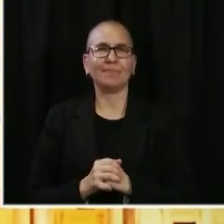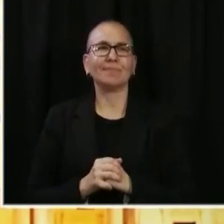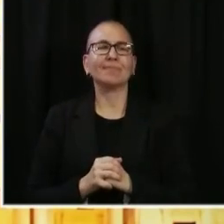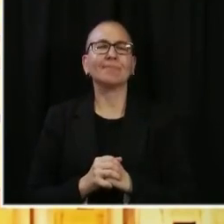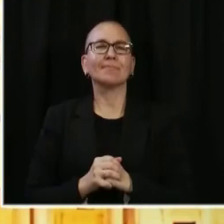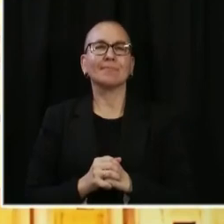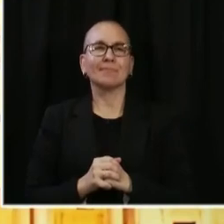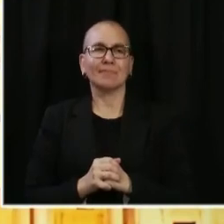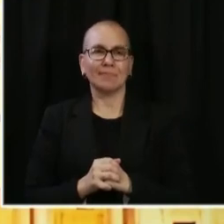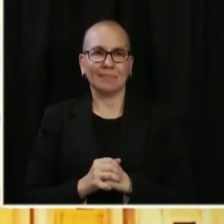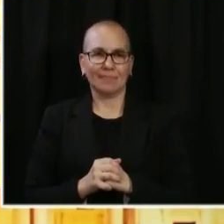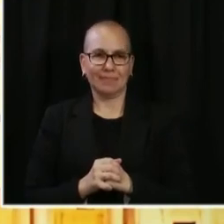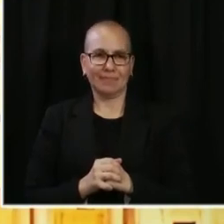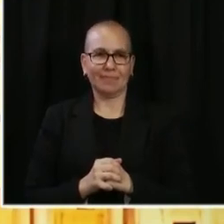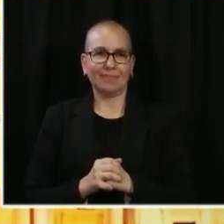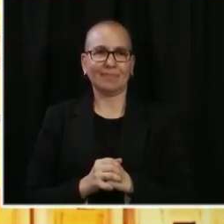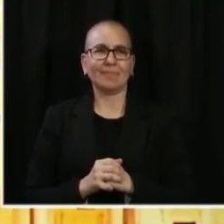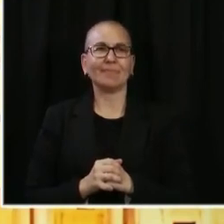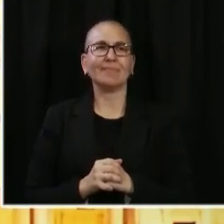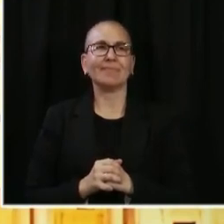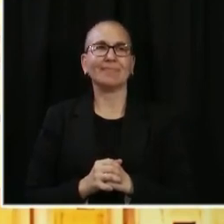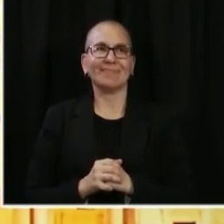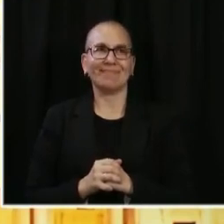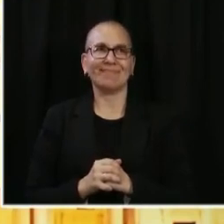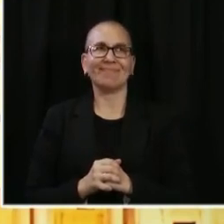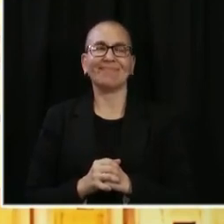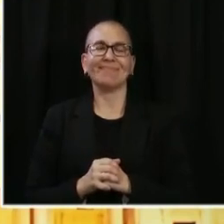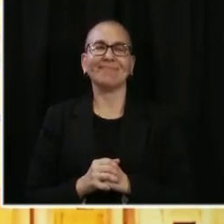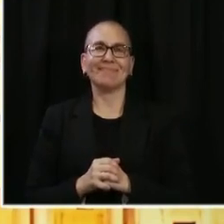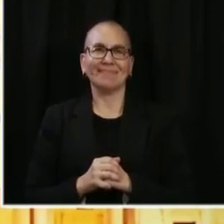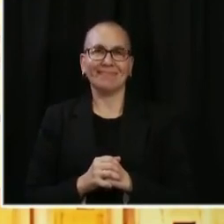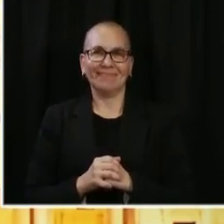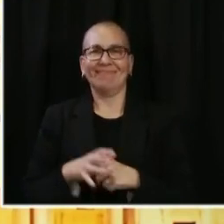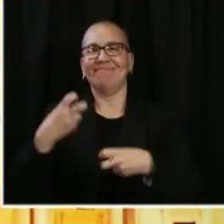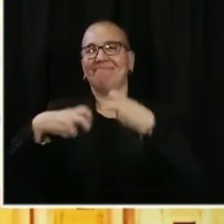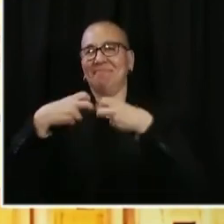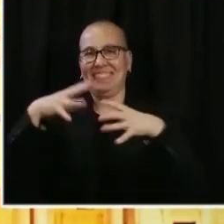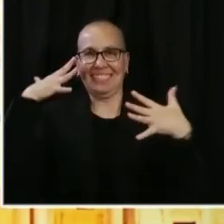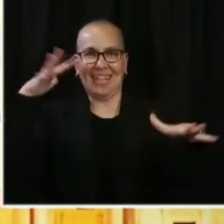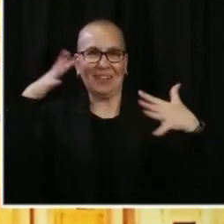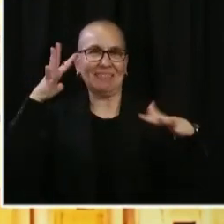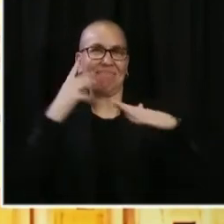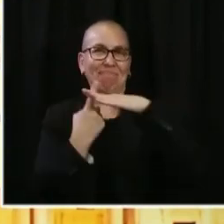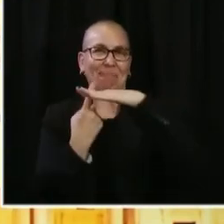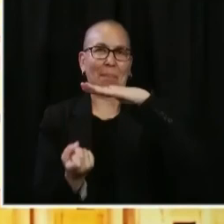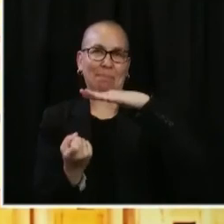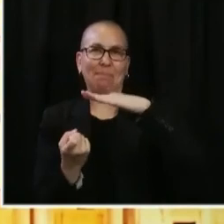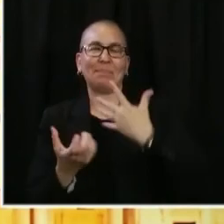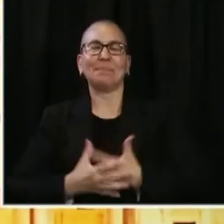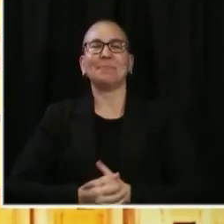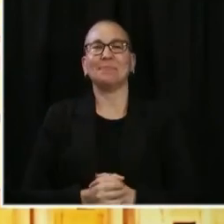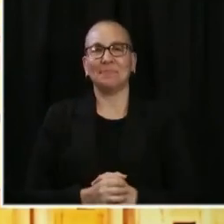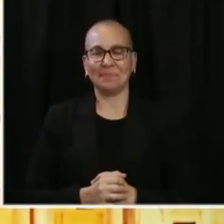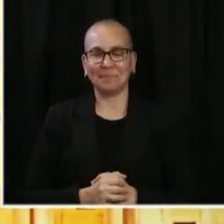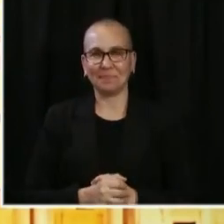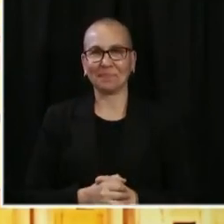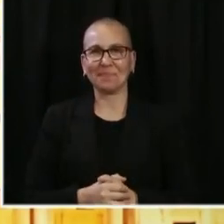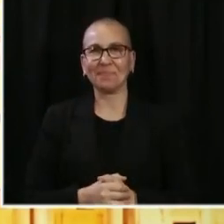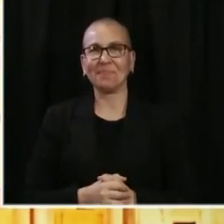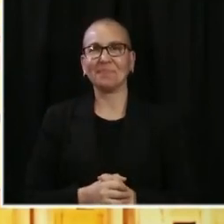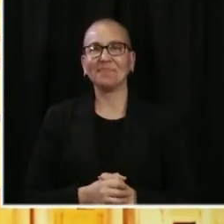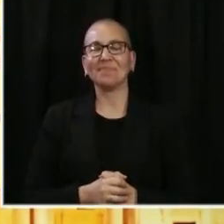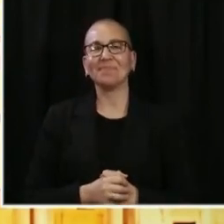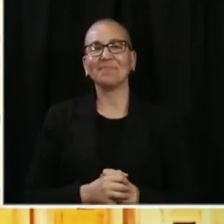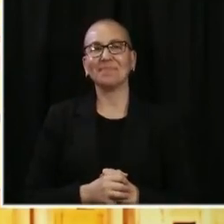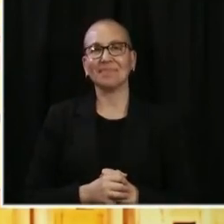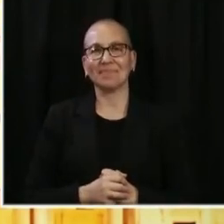safely turn the dial. And starting on May 18th, we're turning the workplace dial. Non-critical businesses like retail stores and Main Street